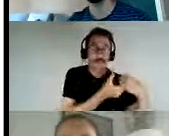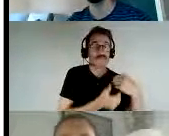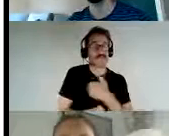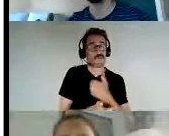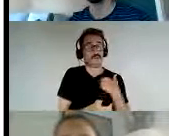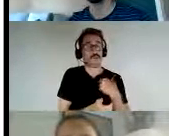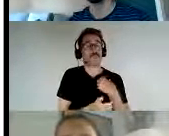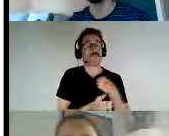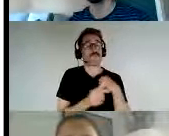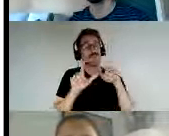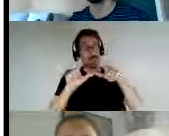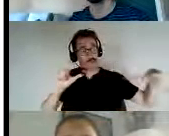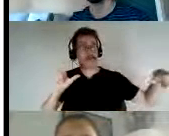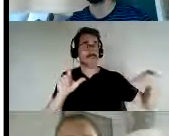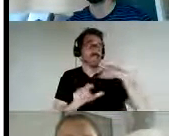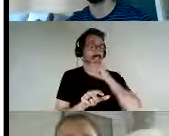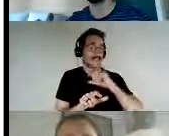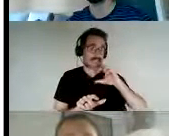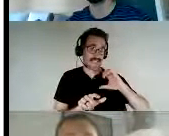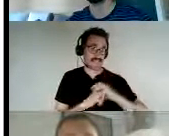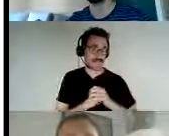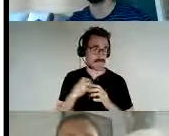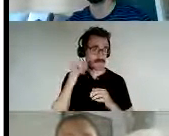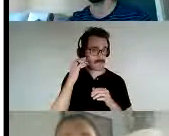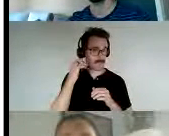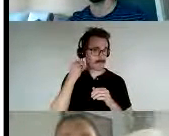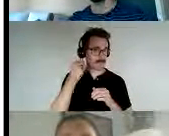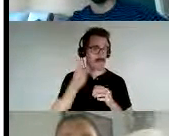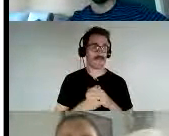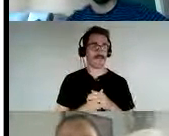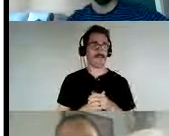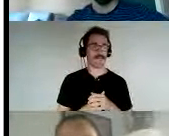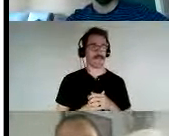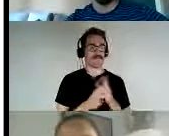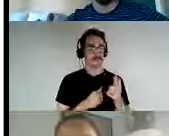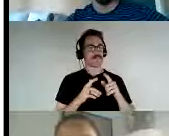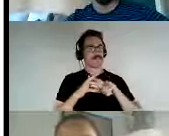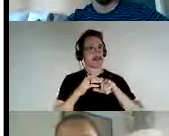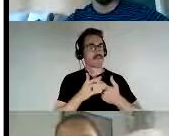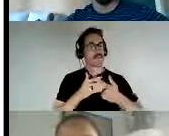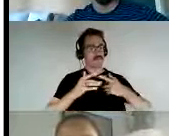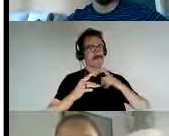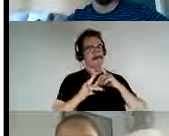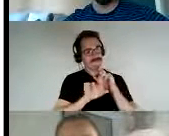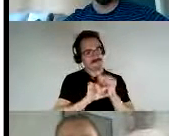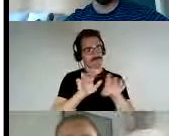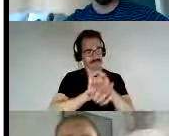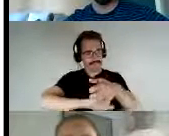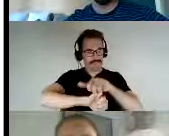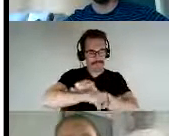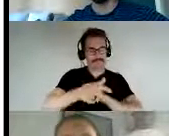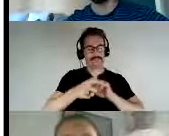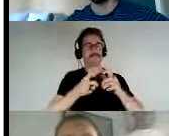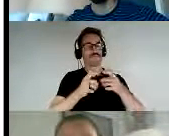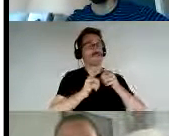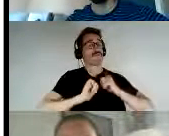So together, the three organizations have come together to begin a real effort to prevent abuse